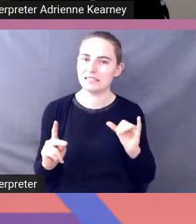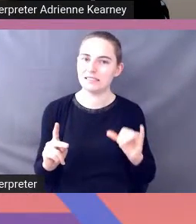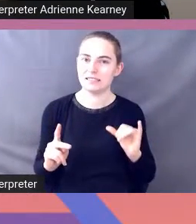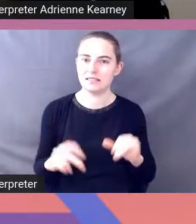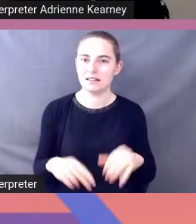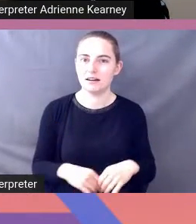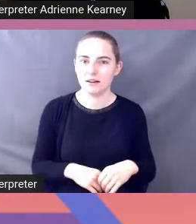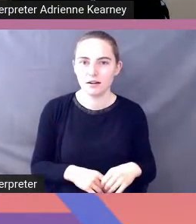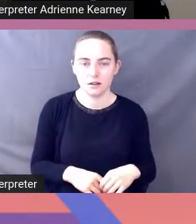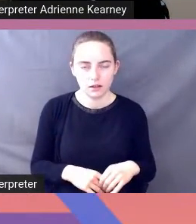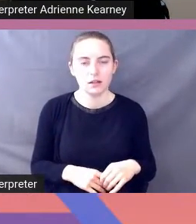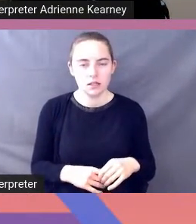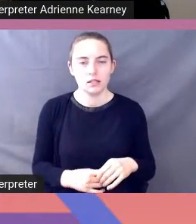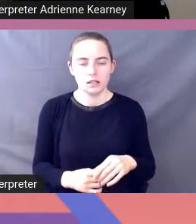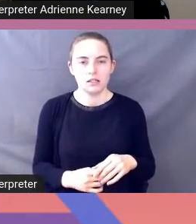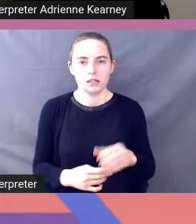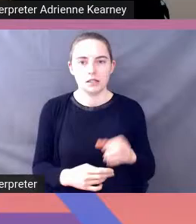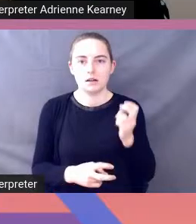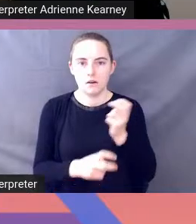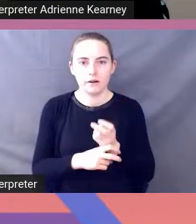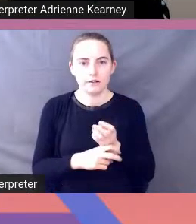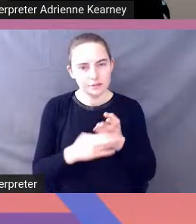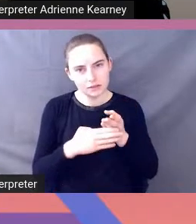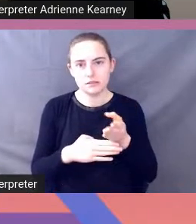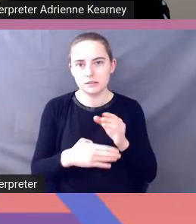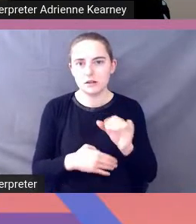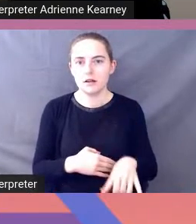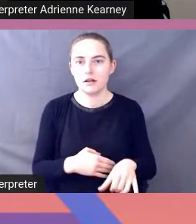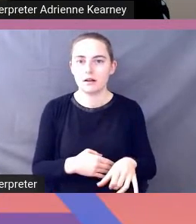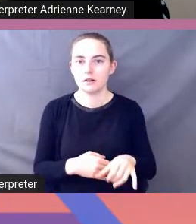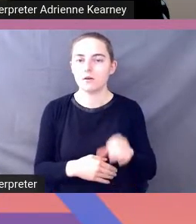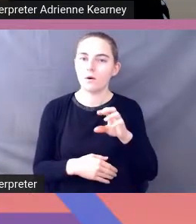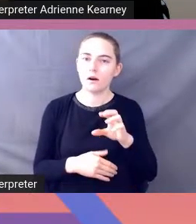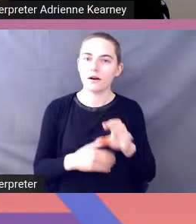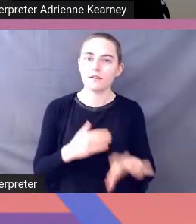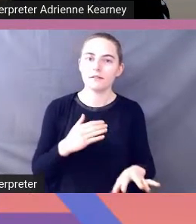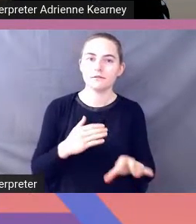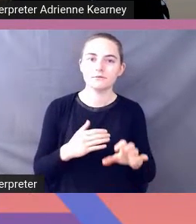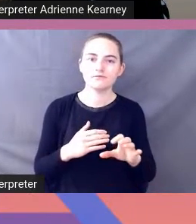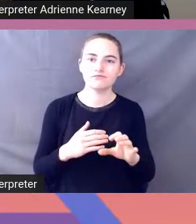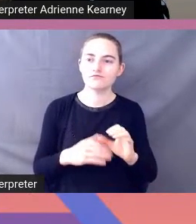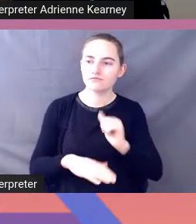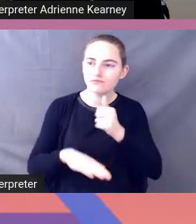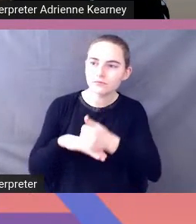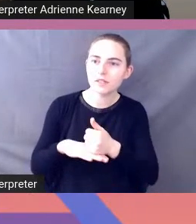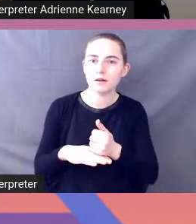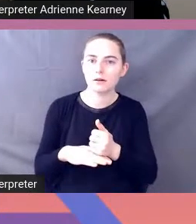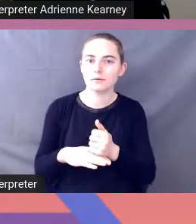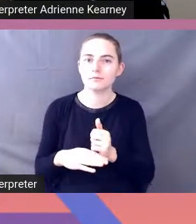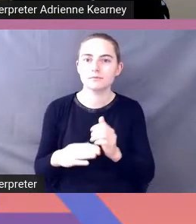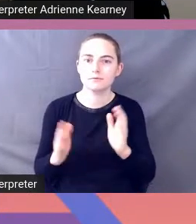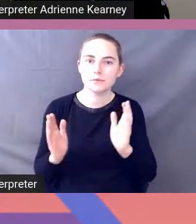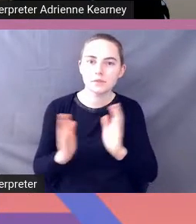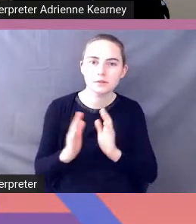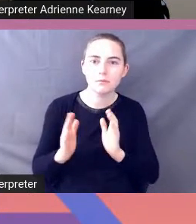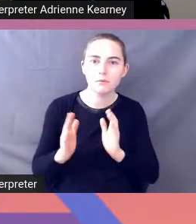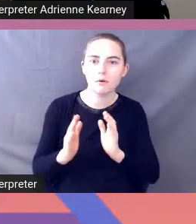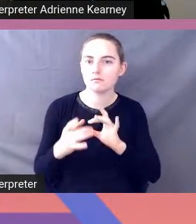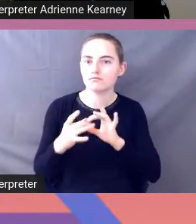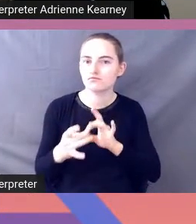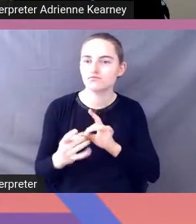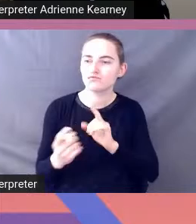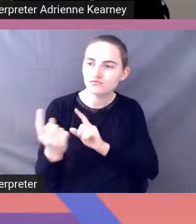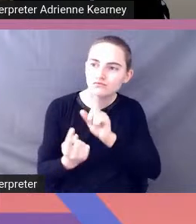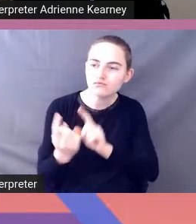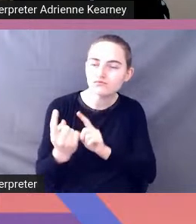me, or to work with like smaller orgs where I can have like one person that I'm in communication with or whatever it is. And like that just makes me feel more